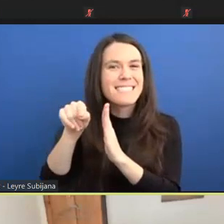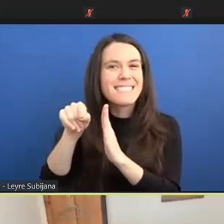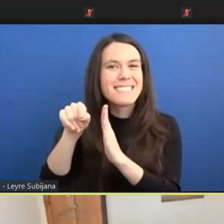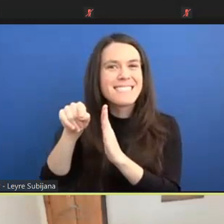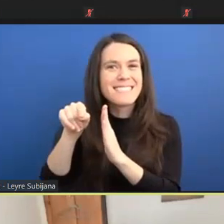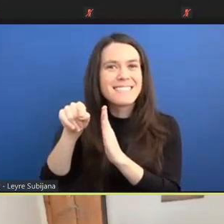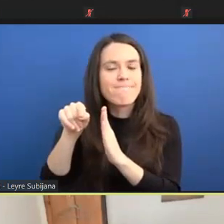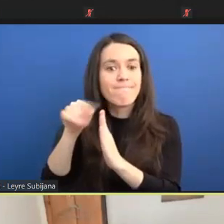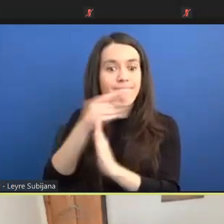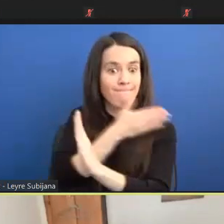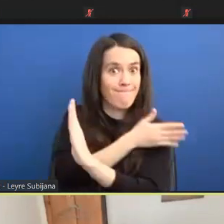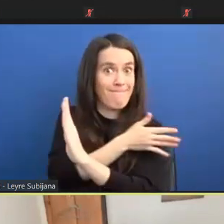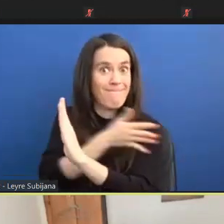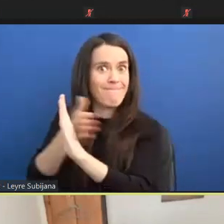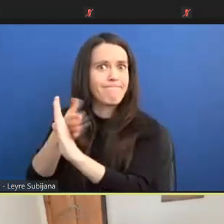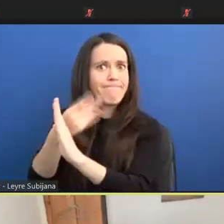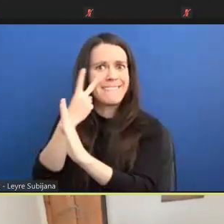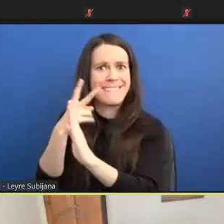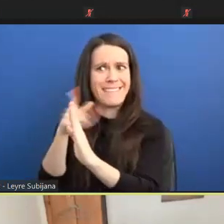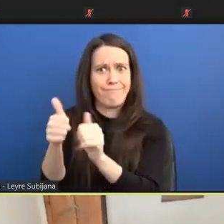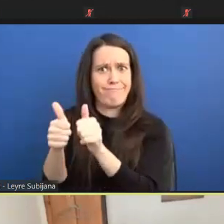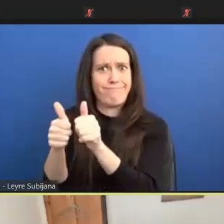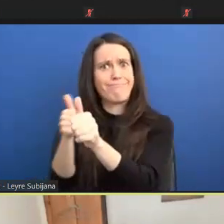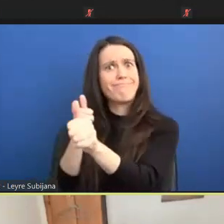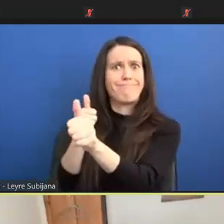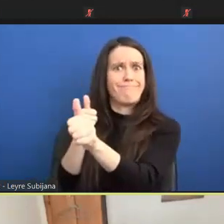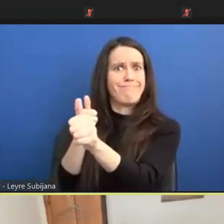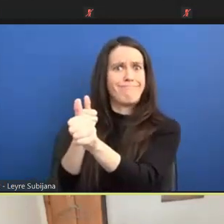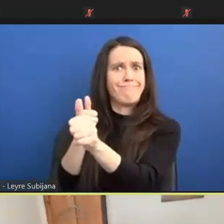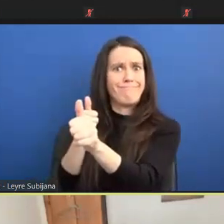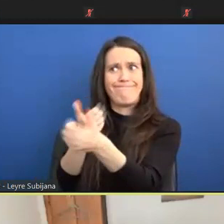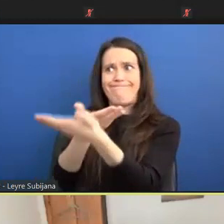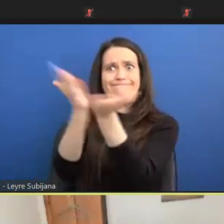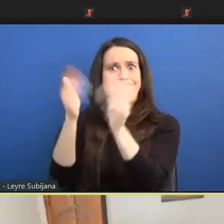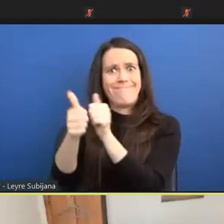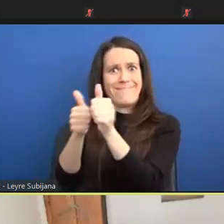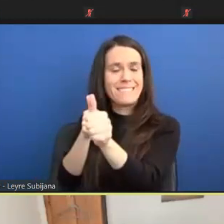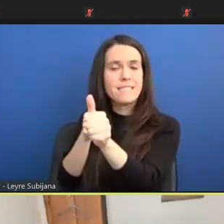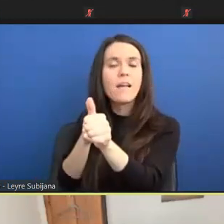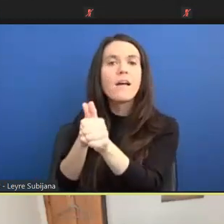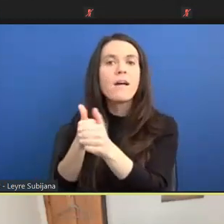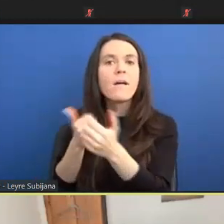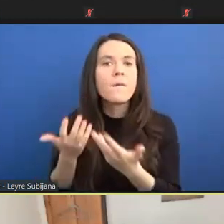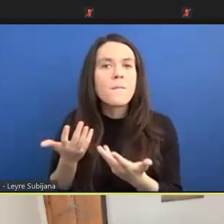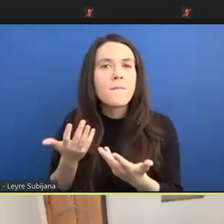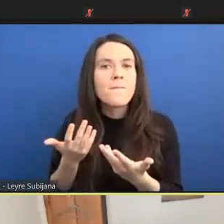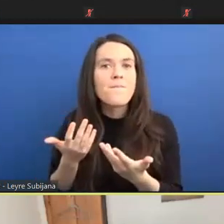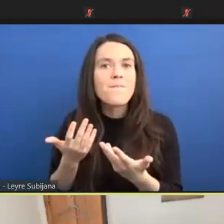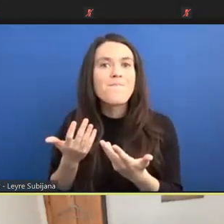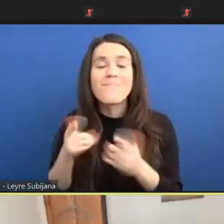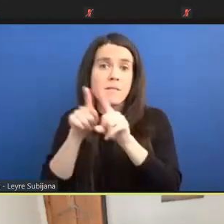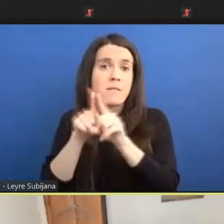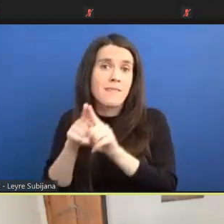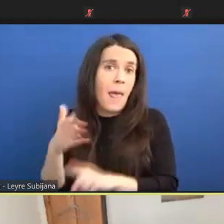community really is way behind where it should be, and that also goes for early years learning